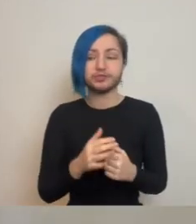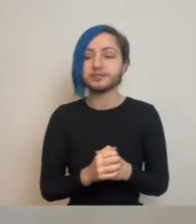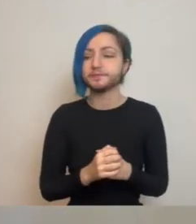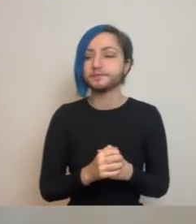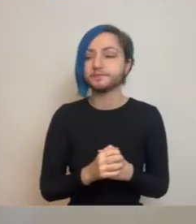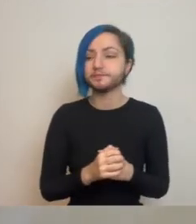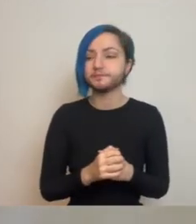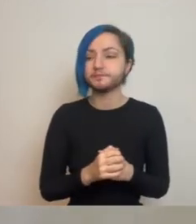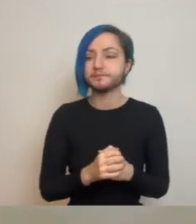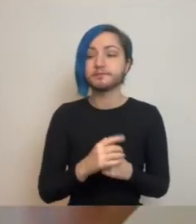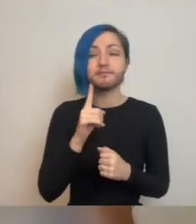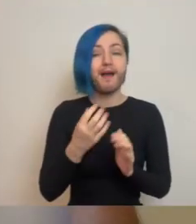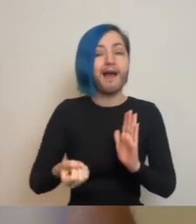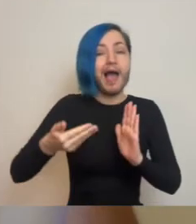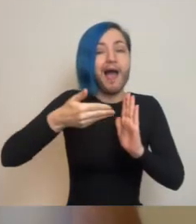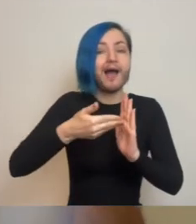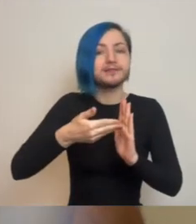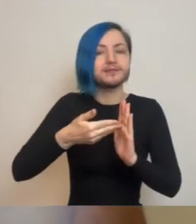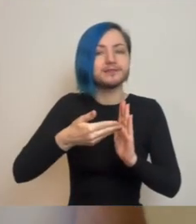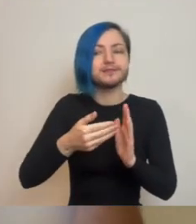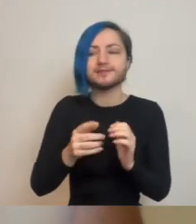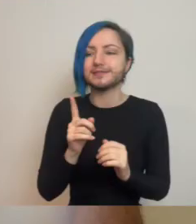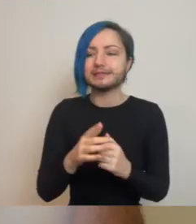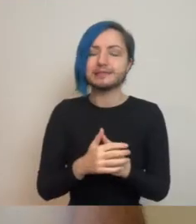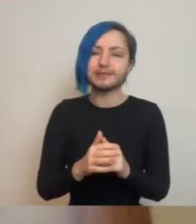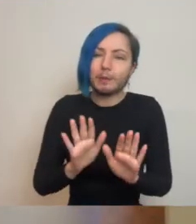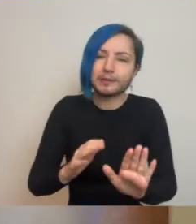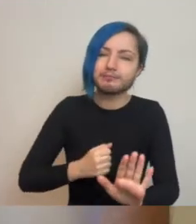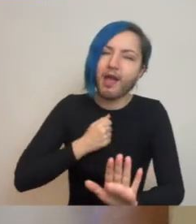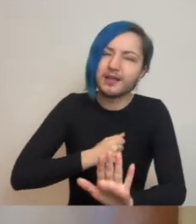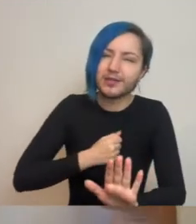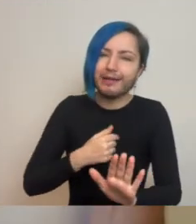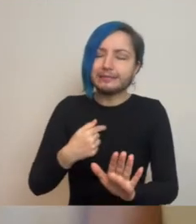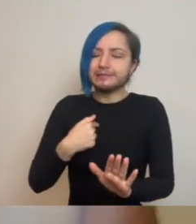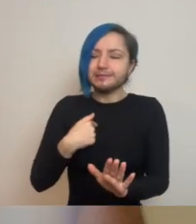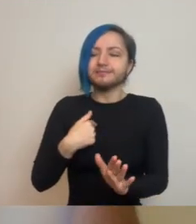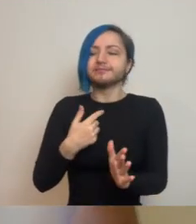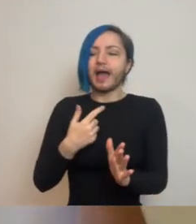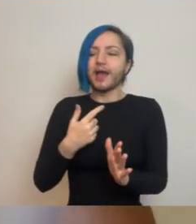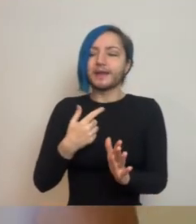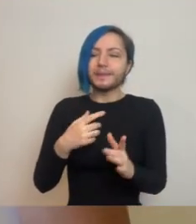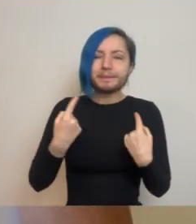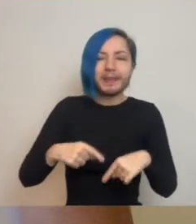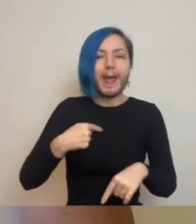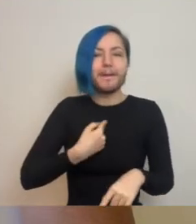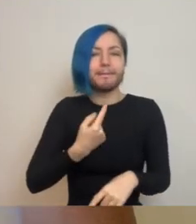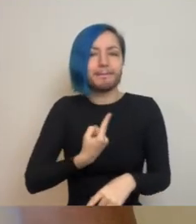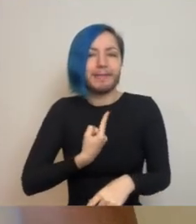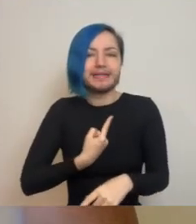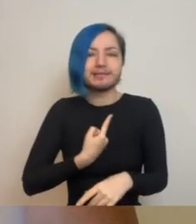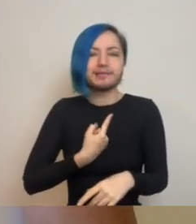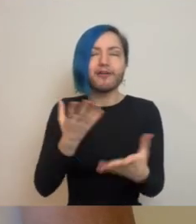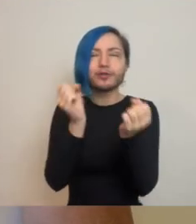finished with some embellishments as well. And forgive me, I indulged myself here, and I used a marker